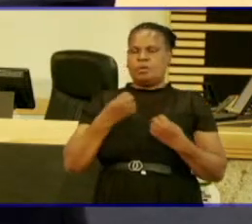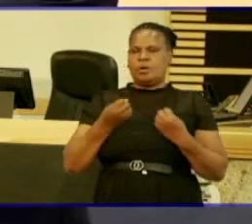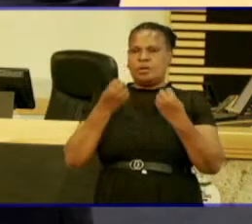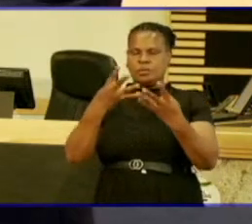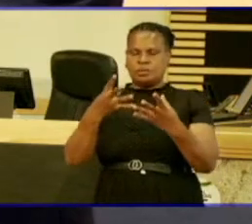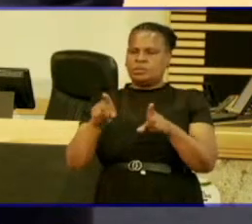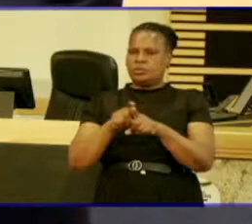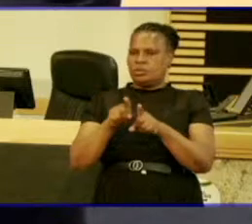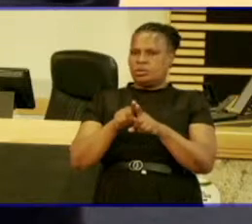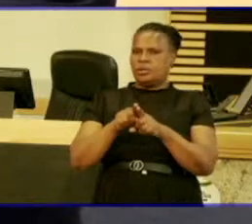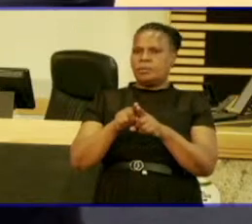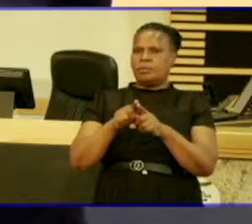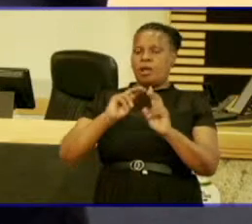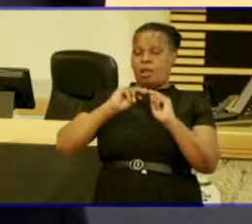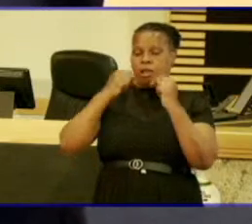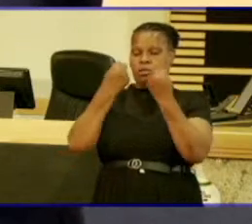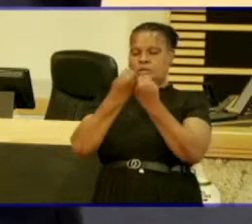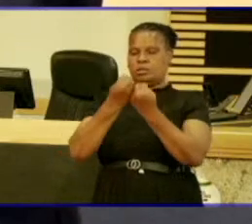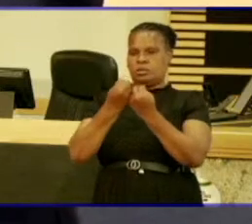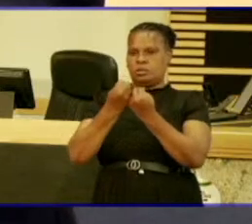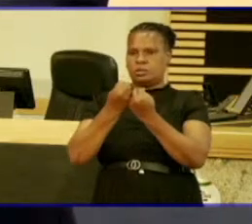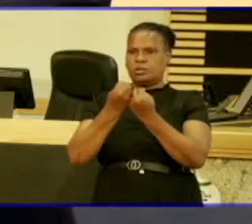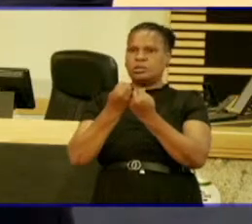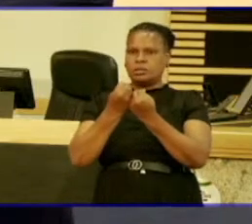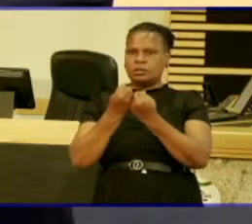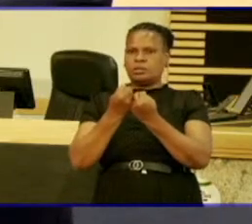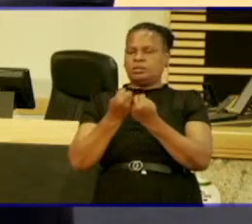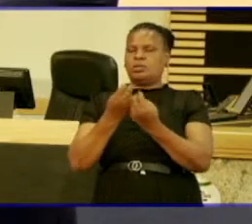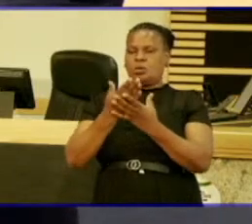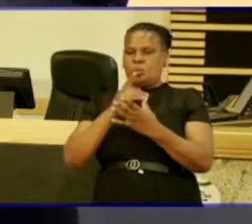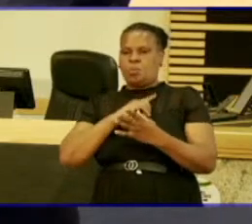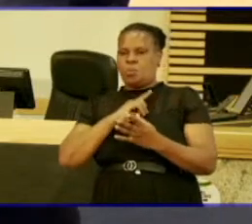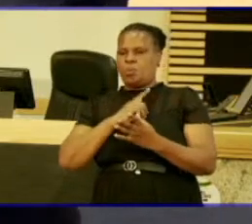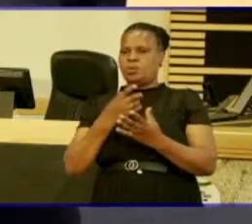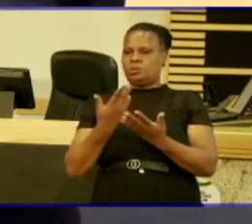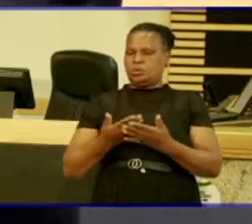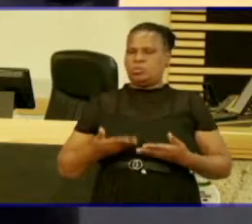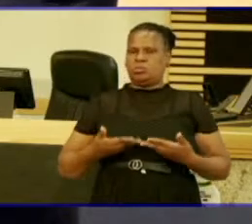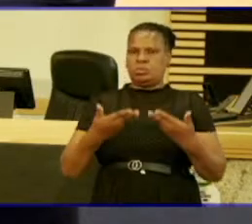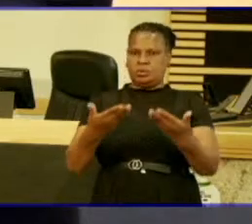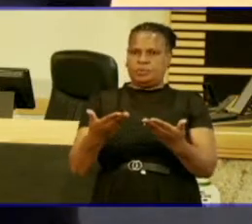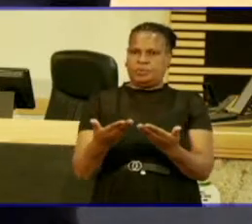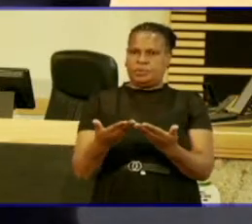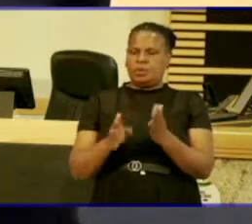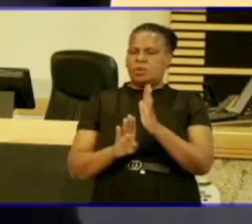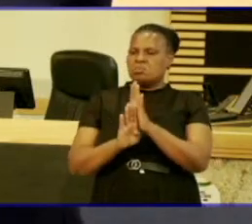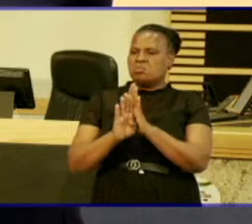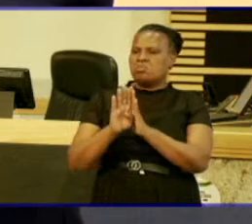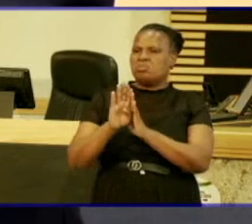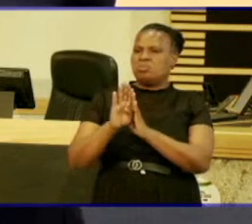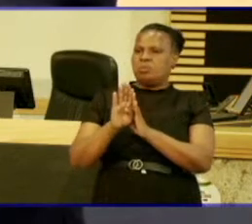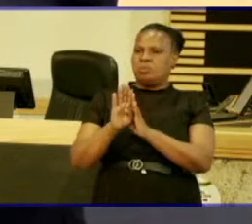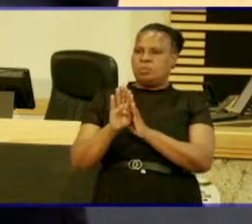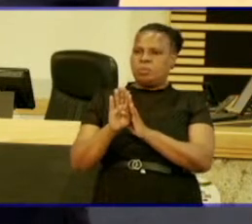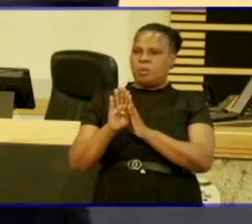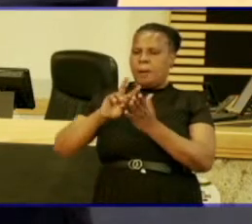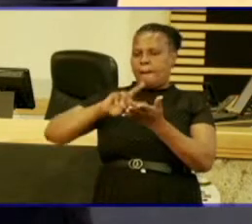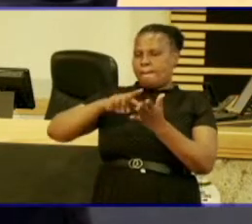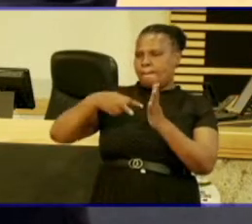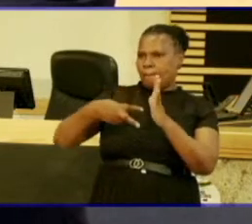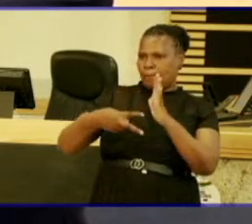and provincial government to district to coordinate development and service delivery. To improve evidence-based planning